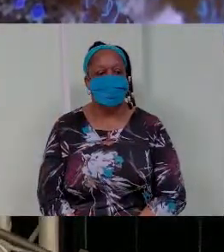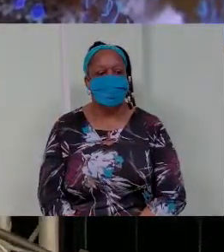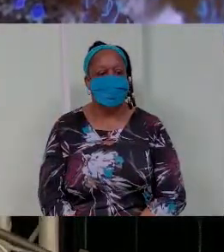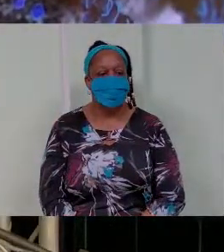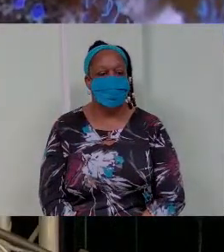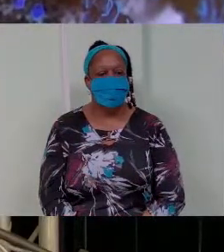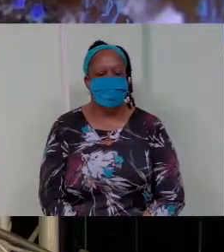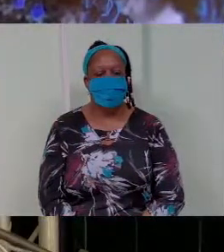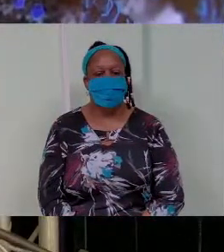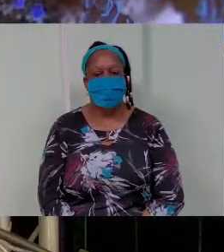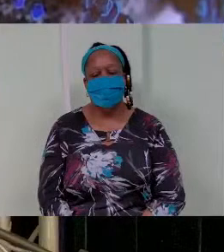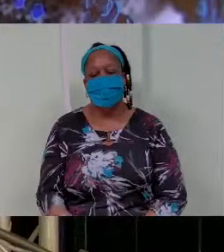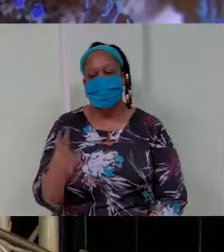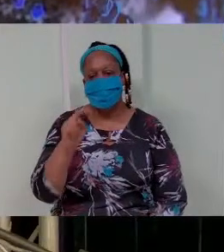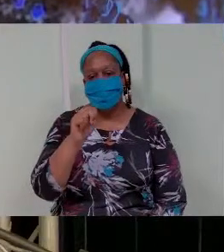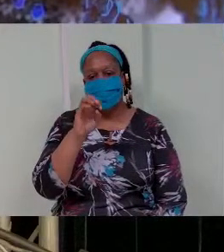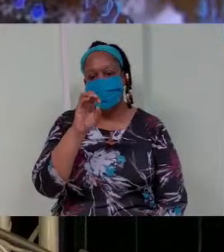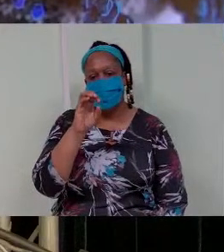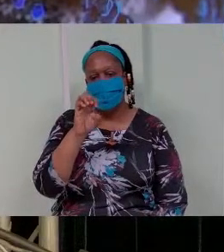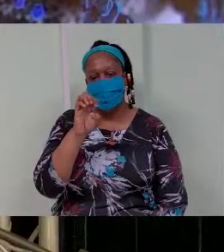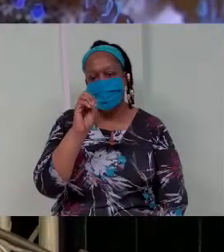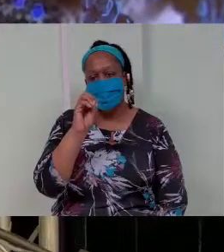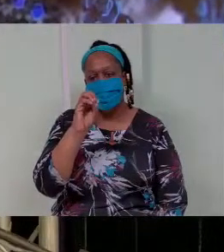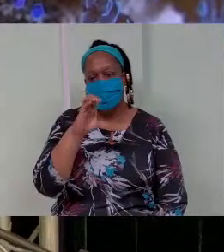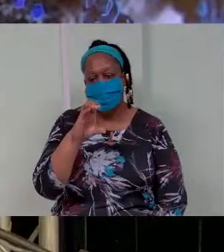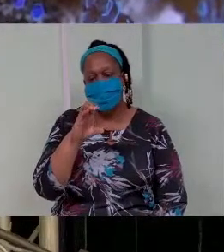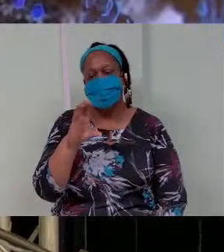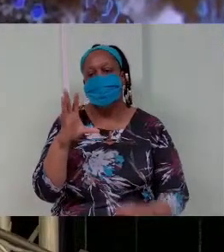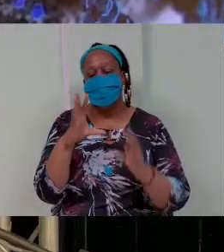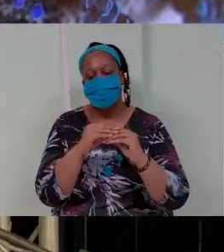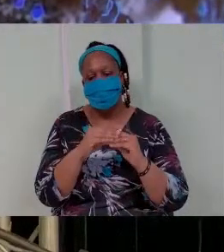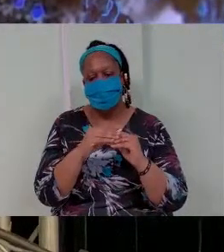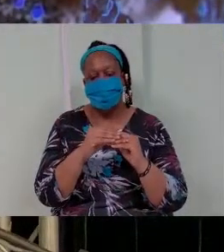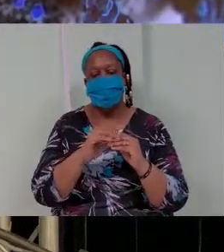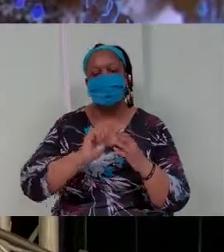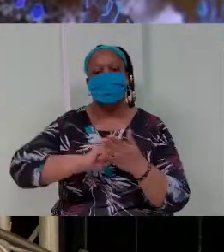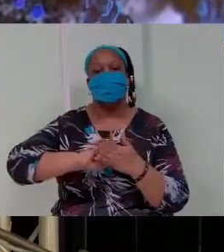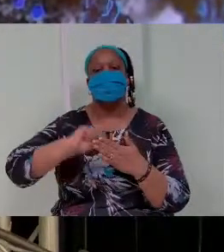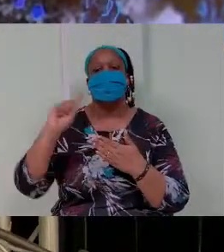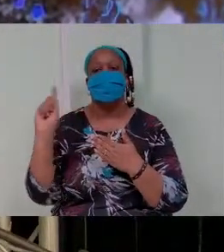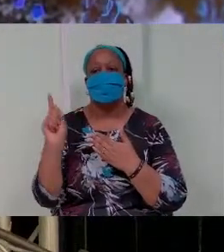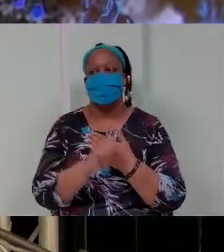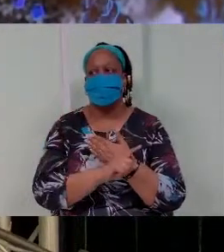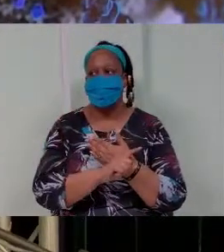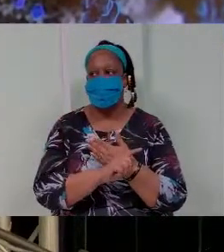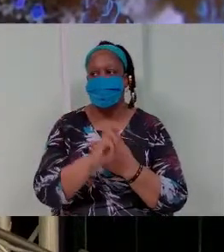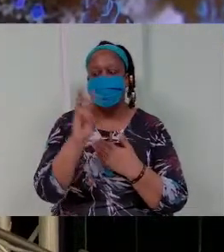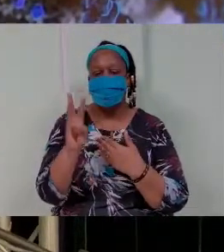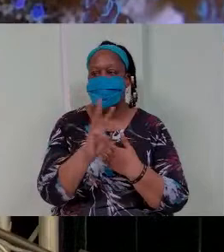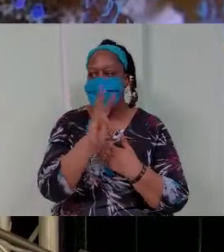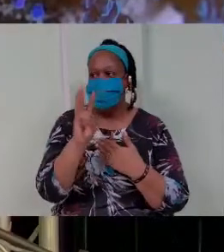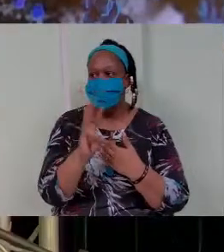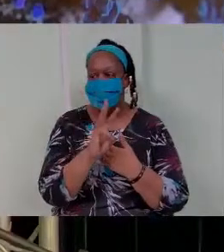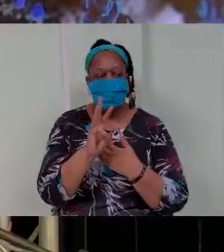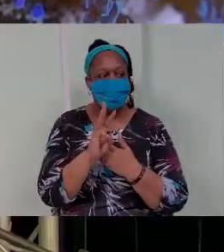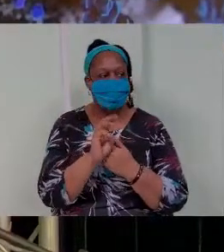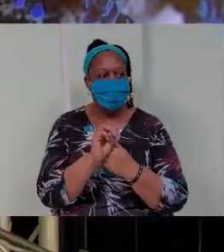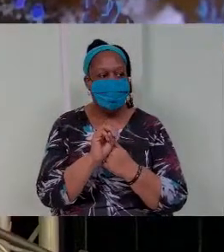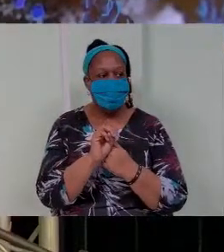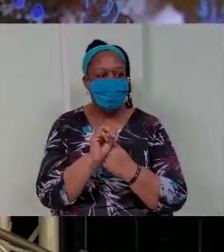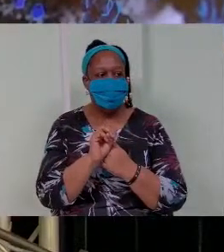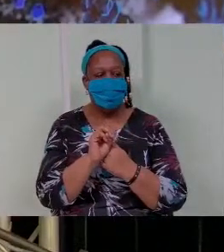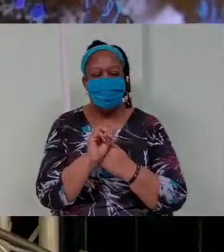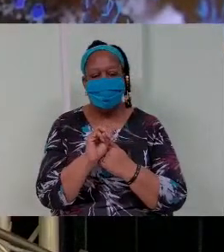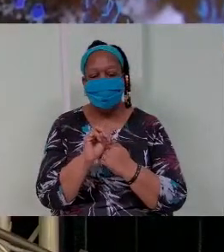Emergency Operations Center COVID-19 briefing. Next week, Wednesday, we will be back. I hope it's Wednesday